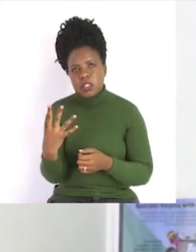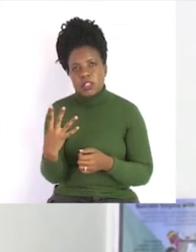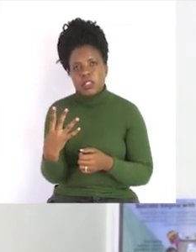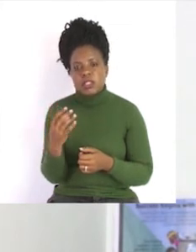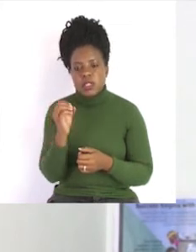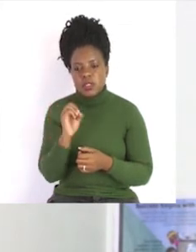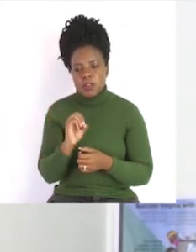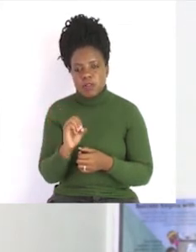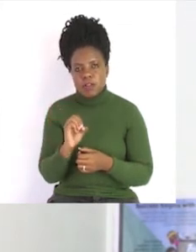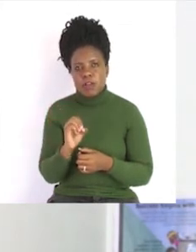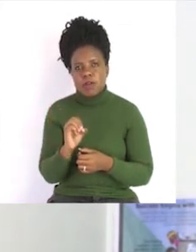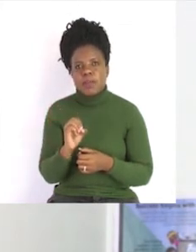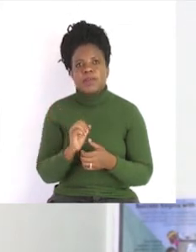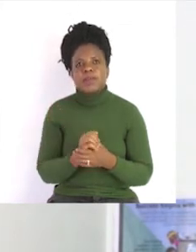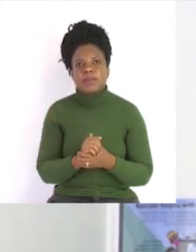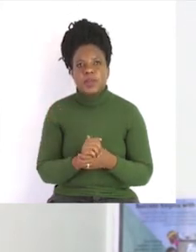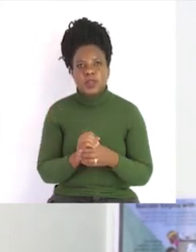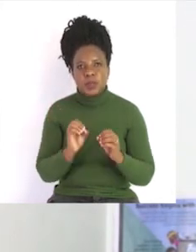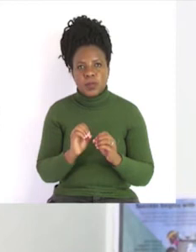14 will give me 0.